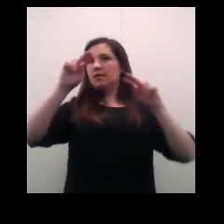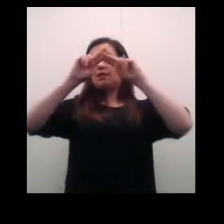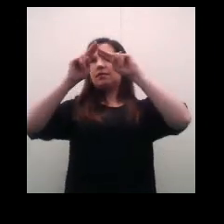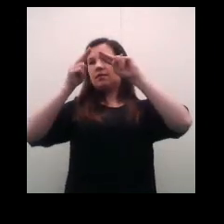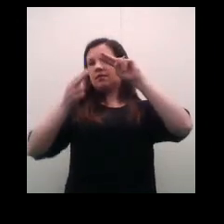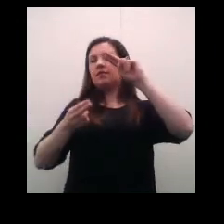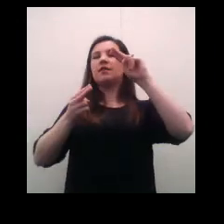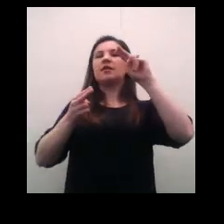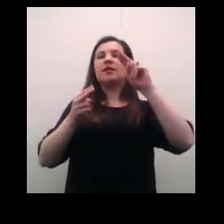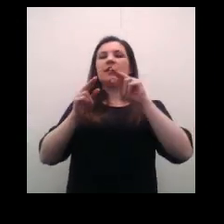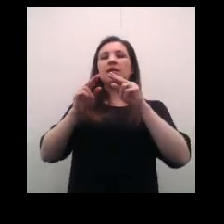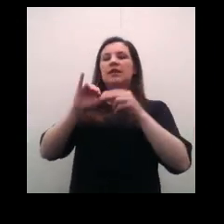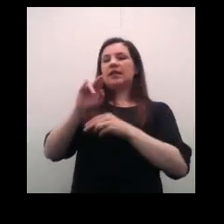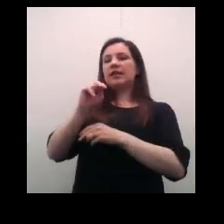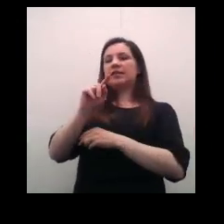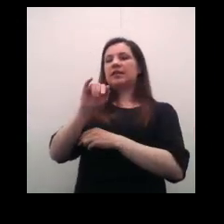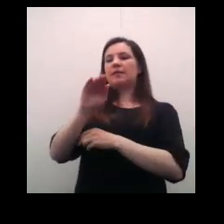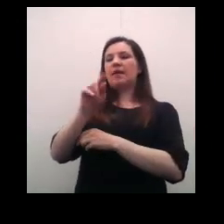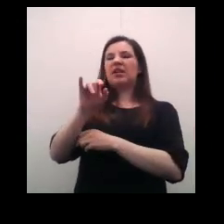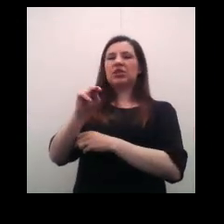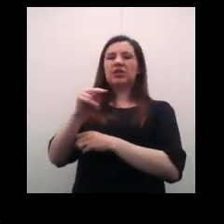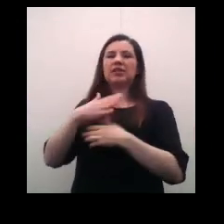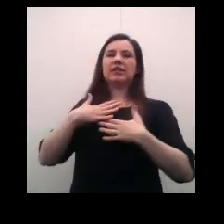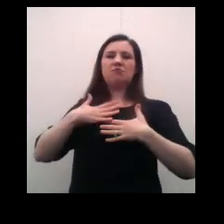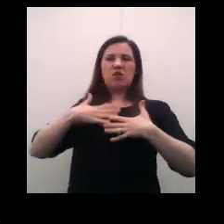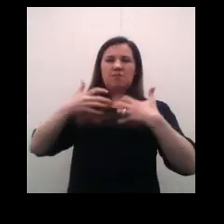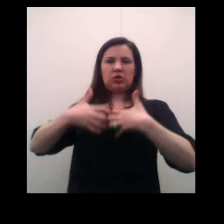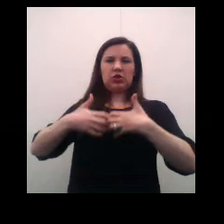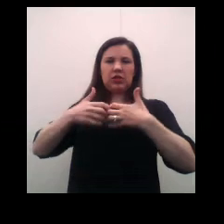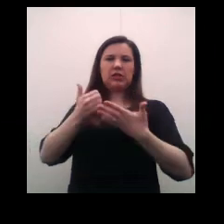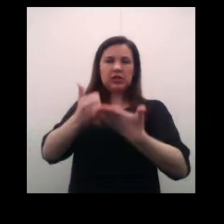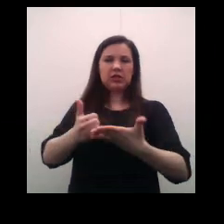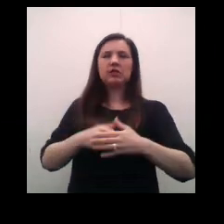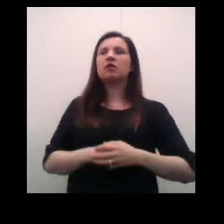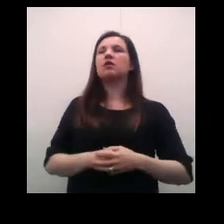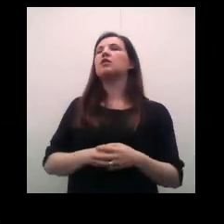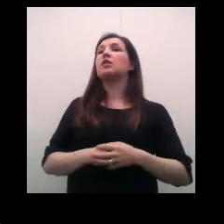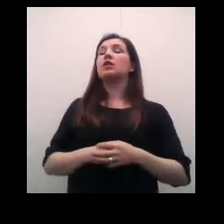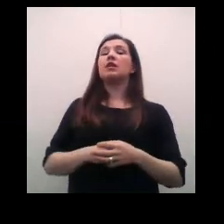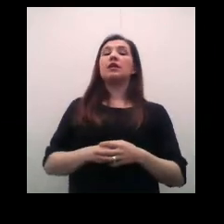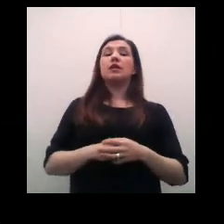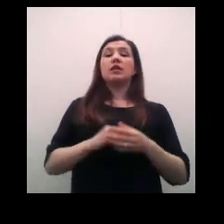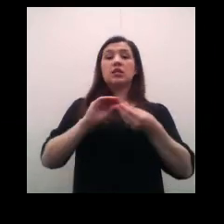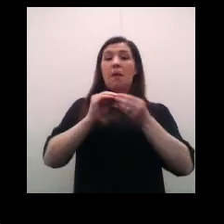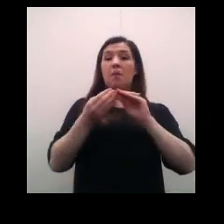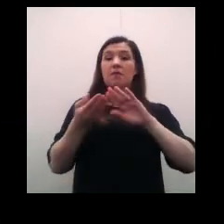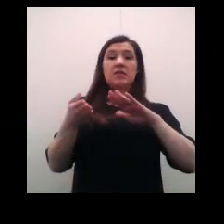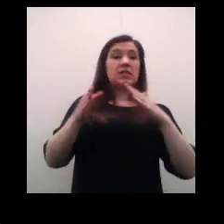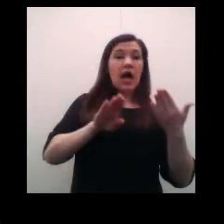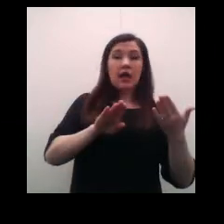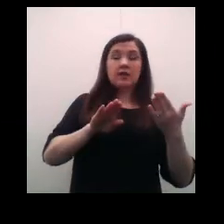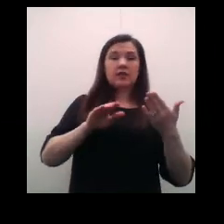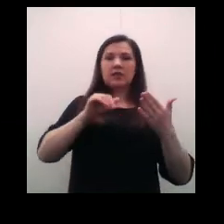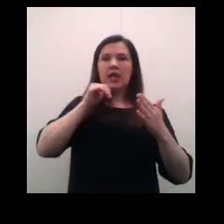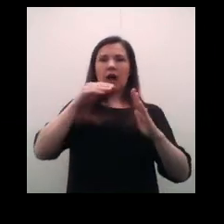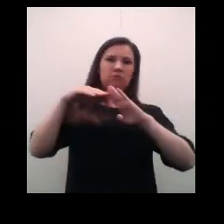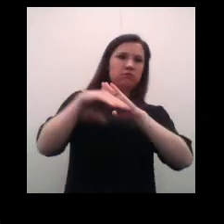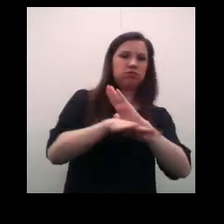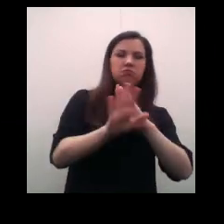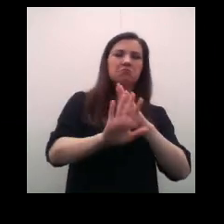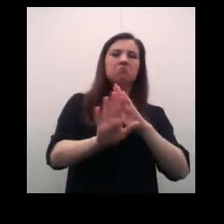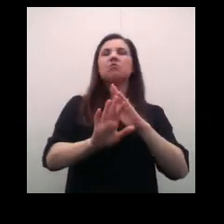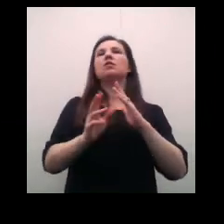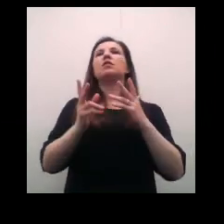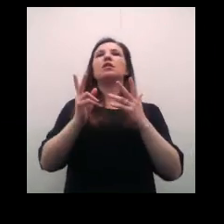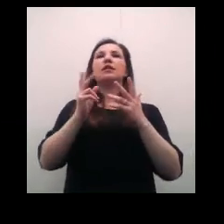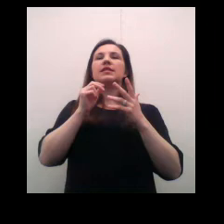intubation numbers, the ICU airway assist, without seeing a dramatic increase in deaths, which means it's not just, the drop isn't because we had